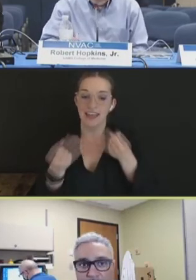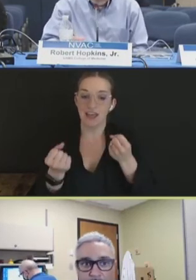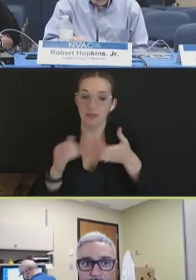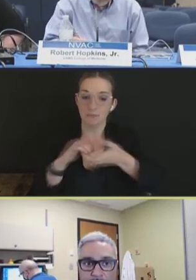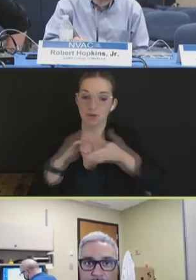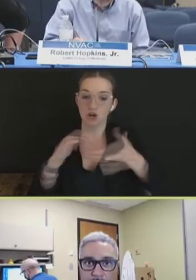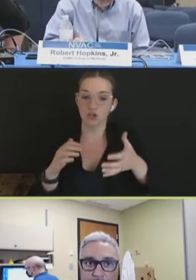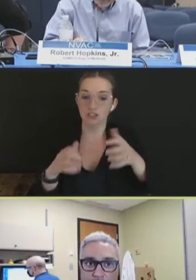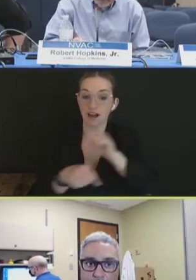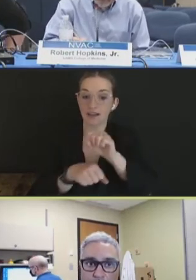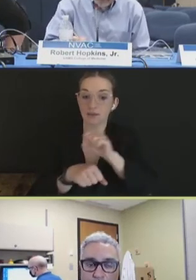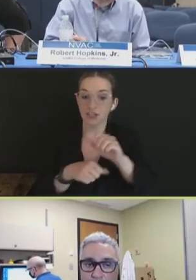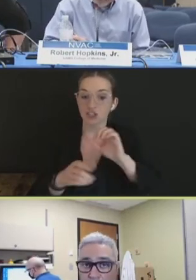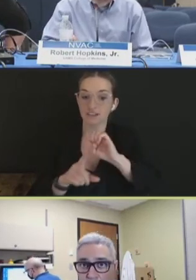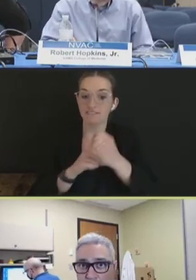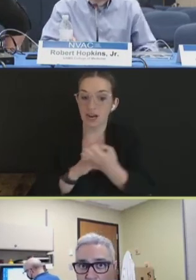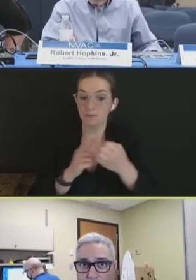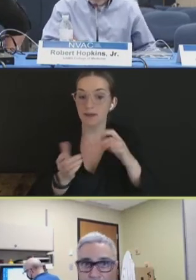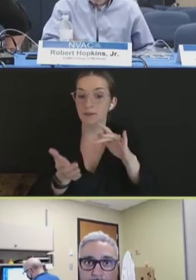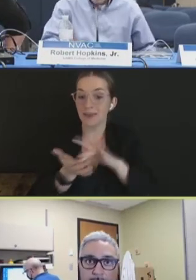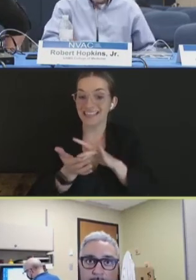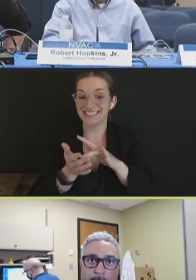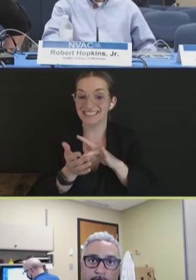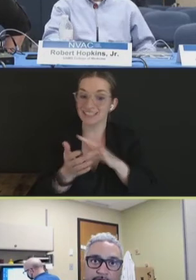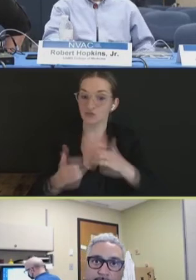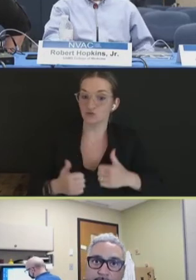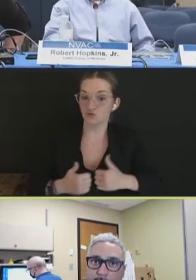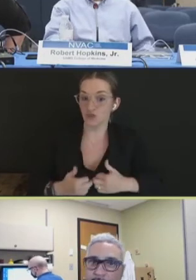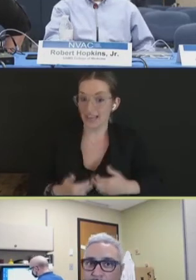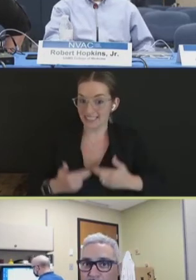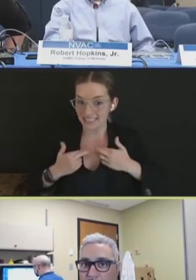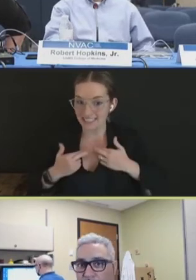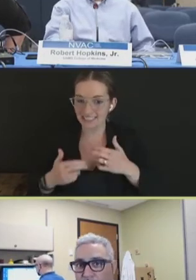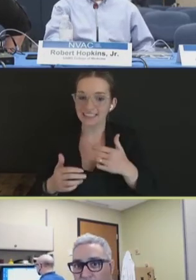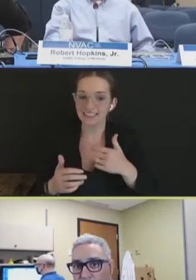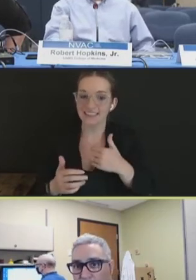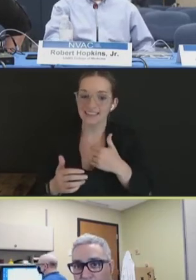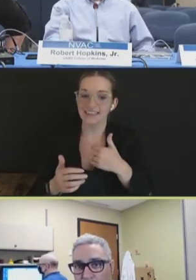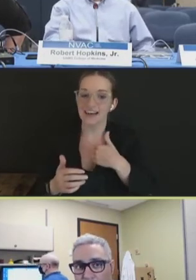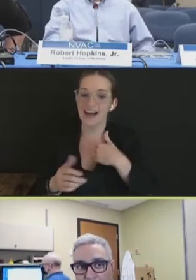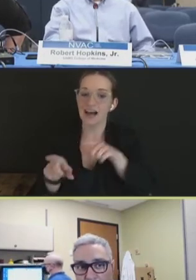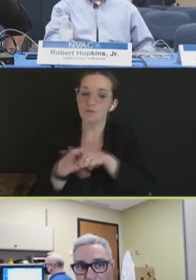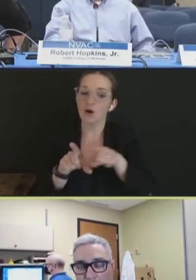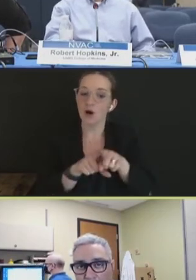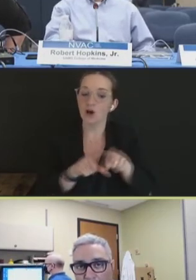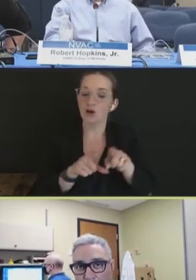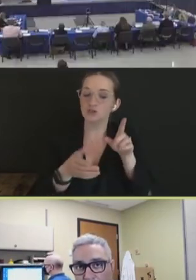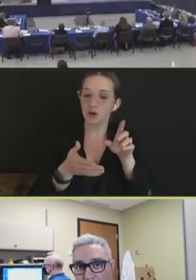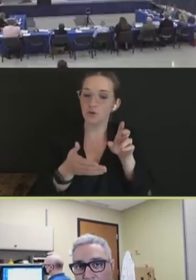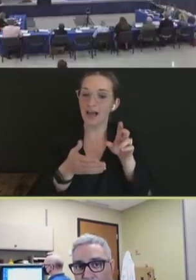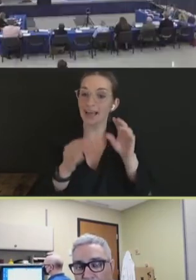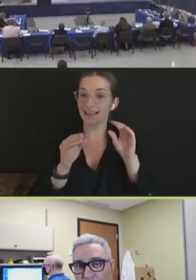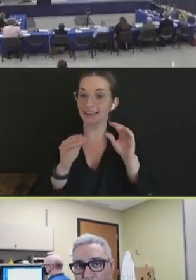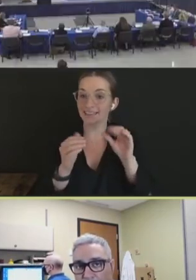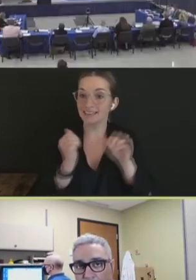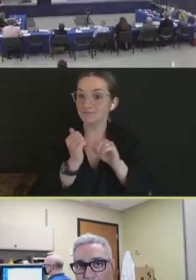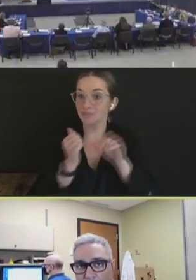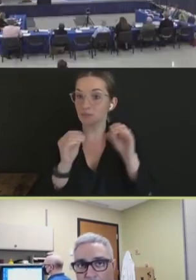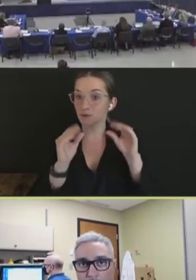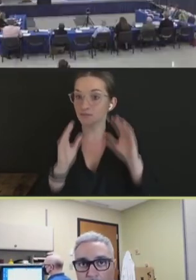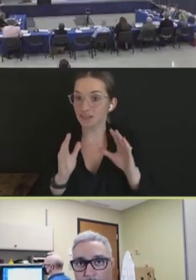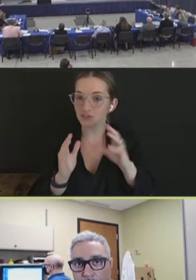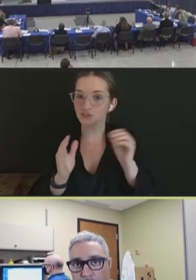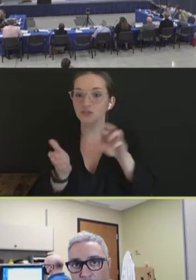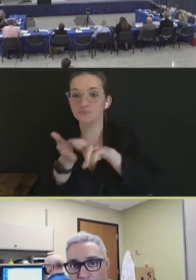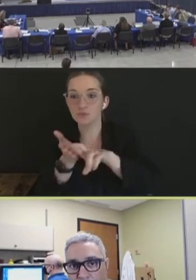well as a faculty physician in that program. It's where I trained. I'm also an affiliate assistant professor for the University of Minnesota School of Public Health and a research investigator, as well as